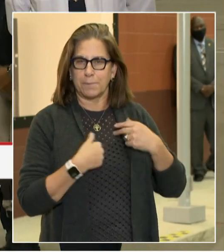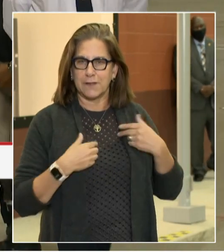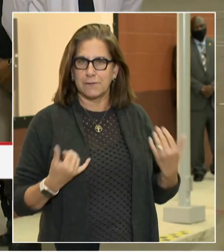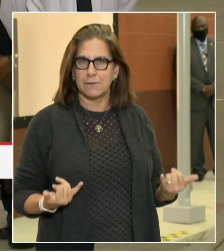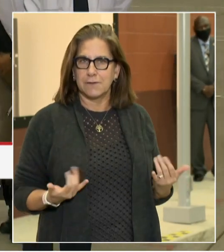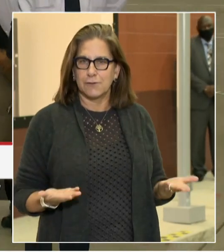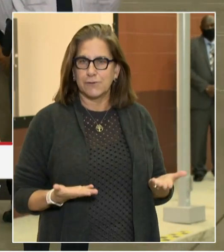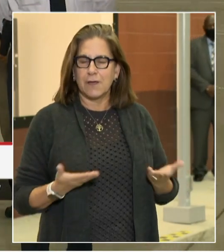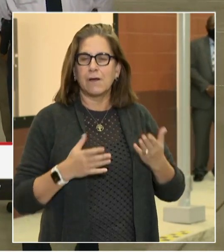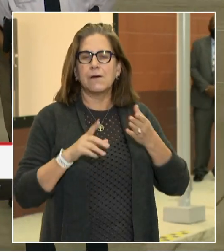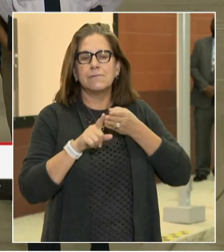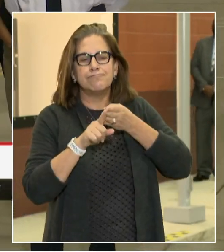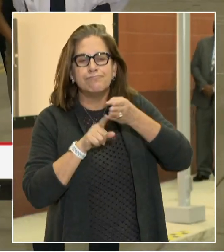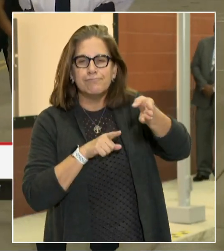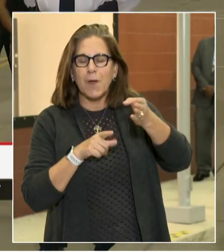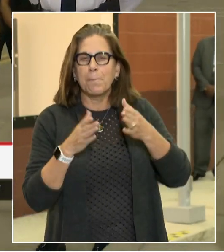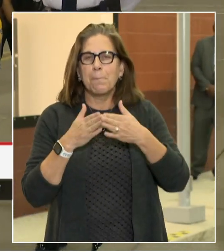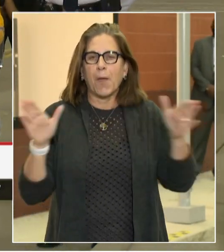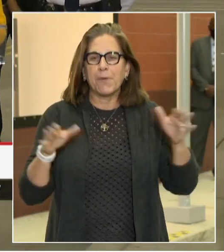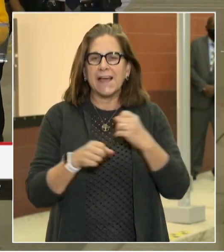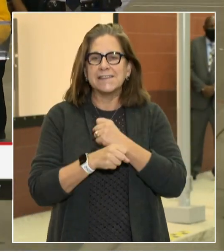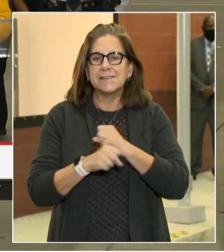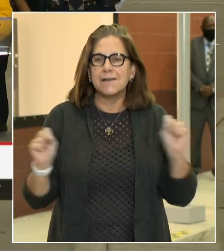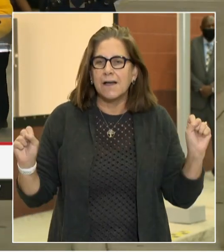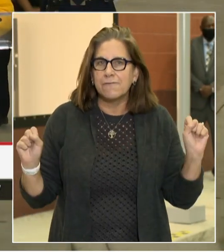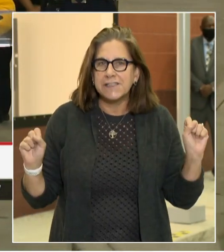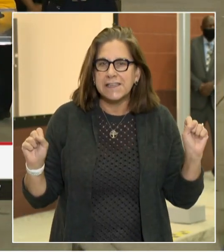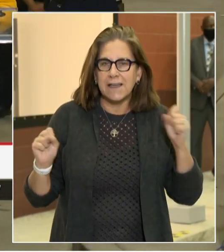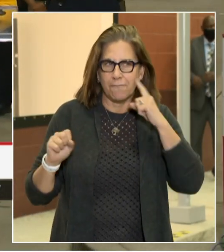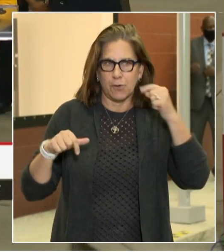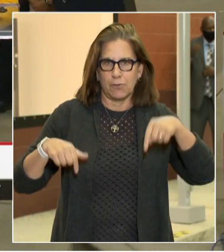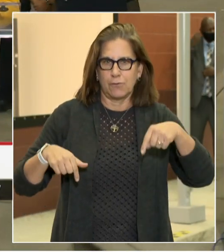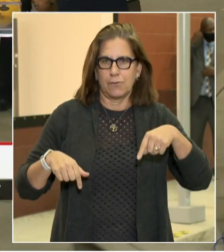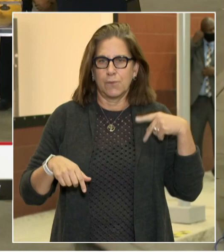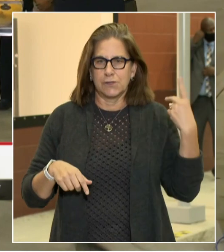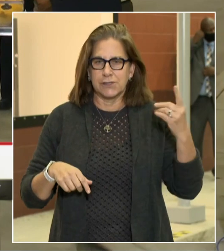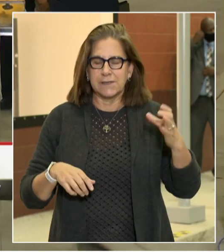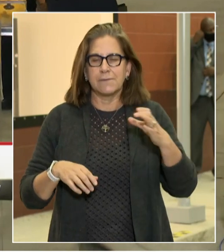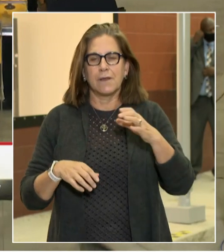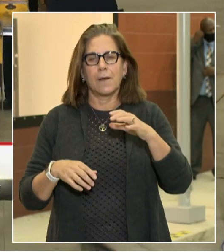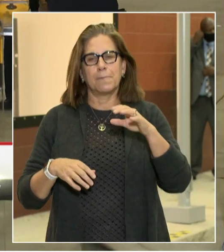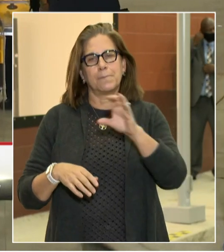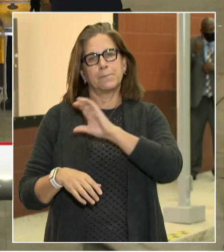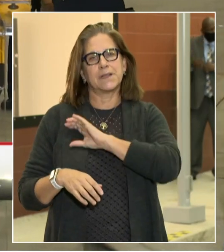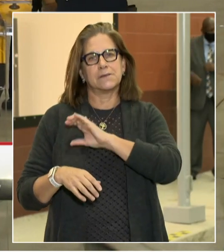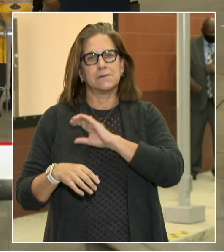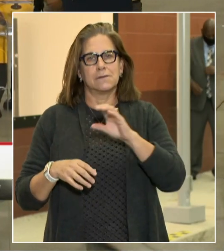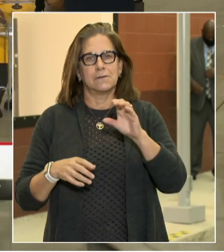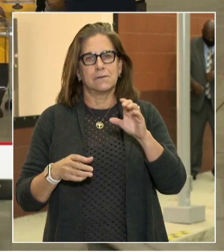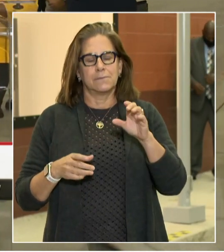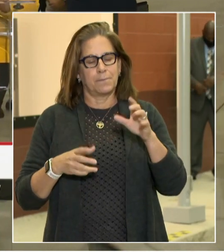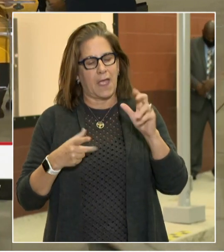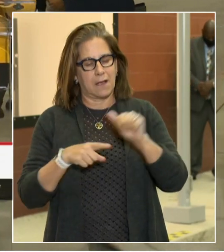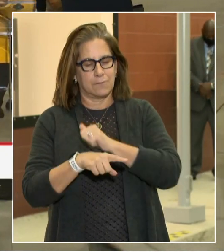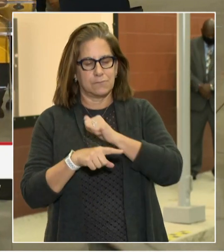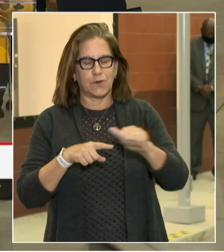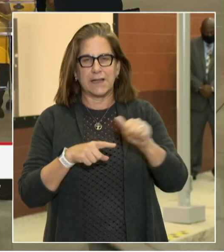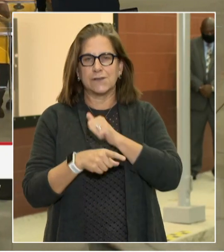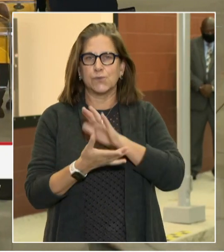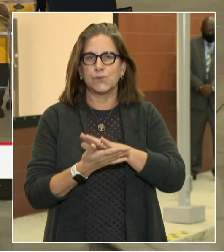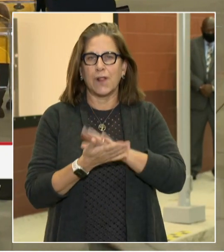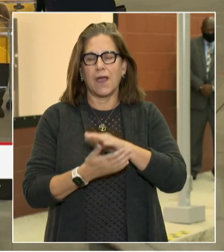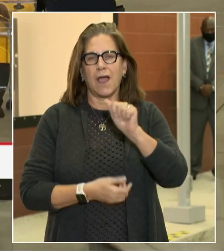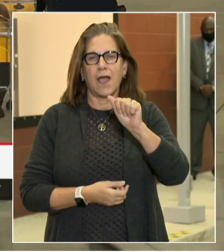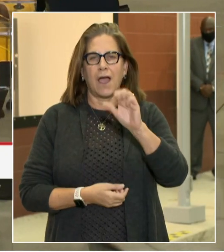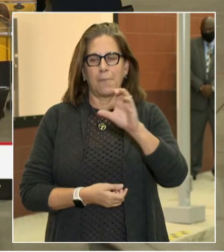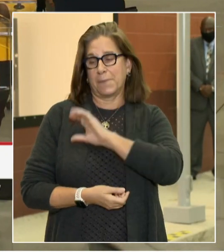team, and we are, of course, at MPD's training facility. And the chief is going to talk to you in